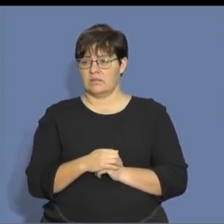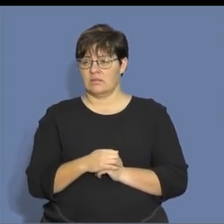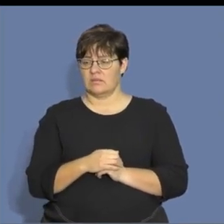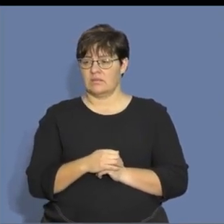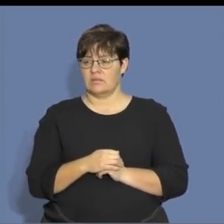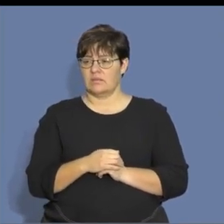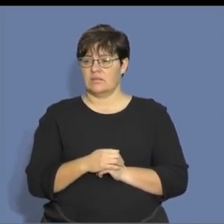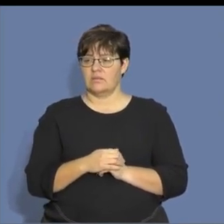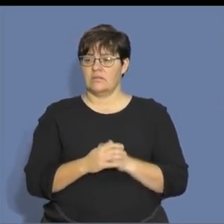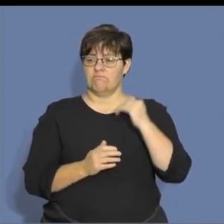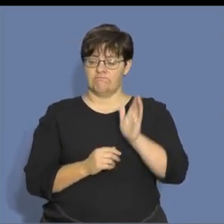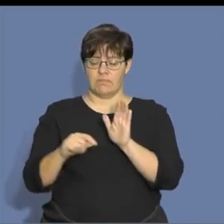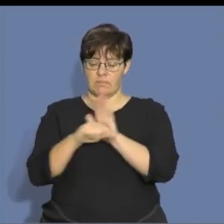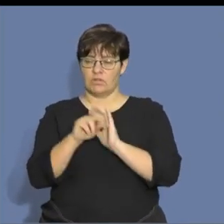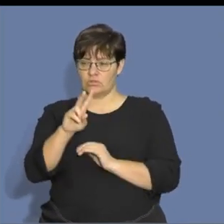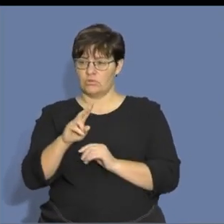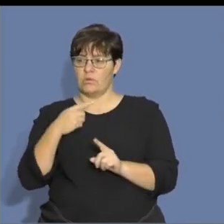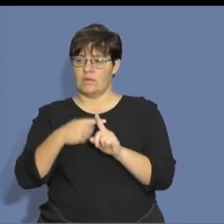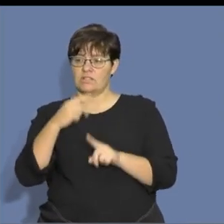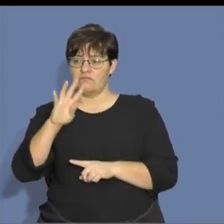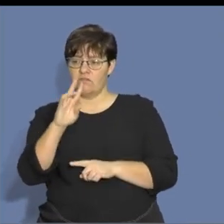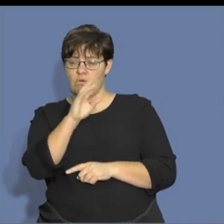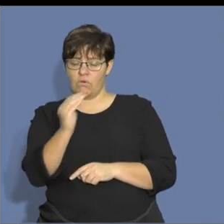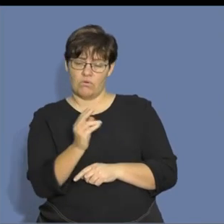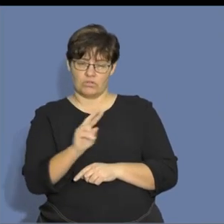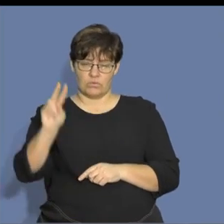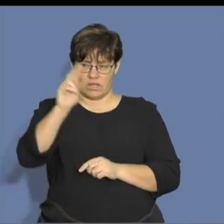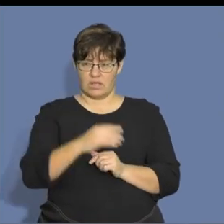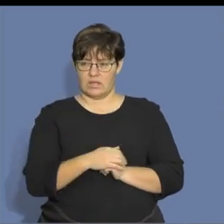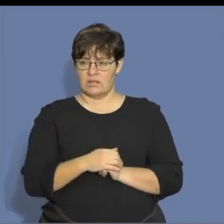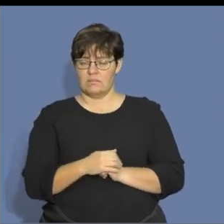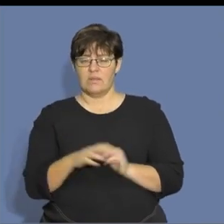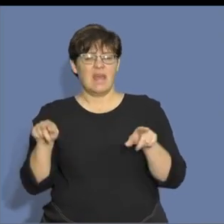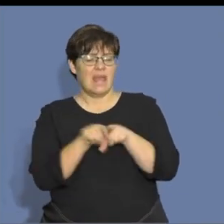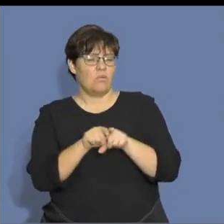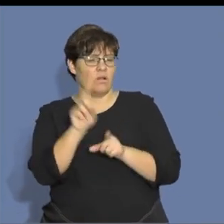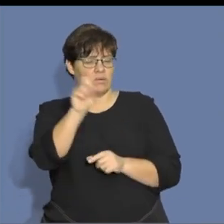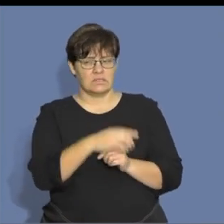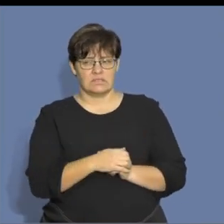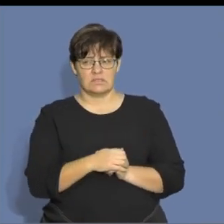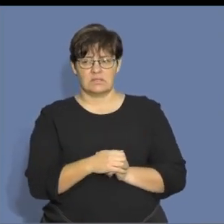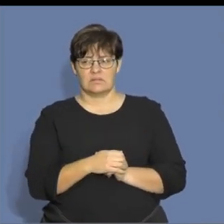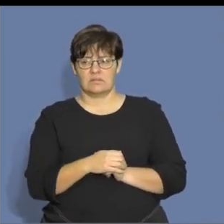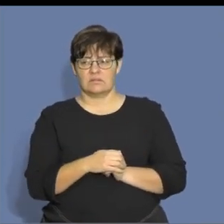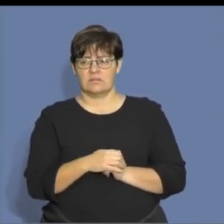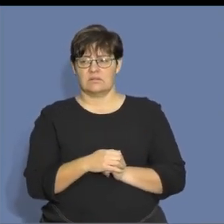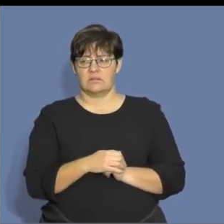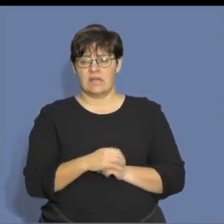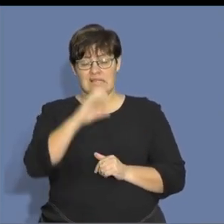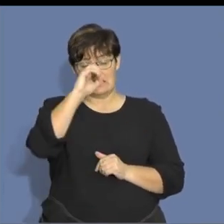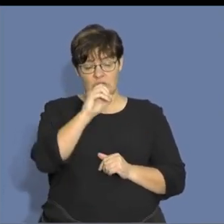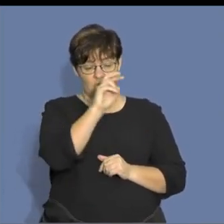minus 2 plus 4 squared. And what does that equal? Well, I'm going to get 0